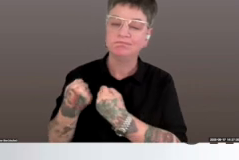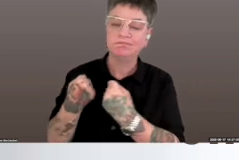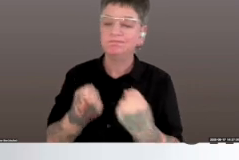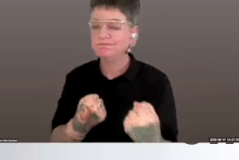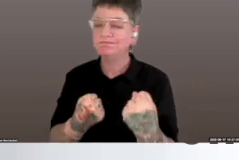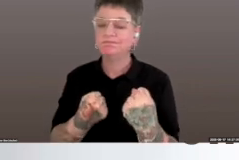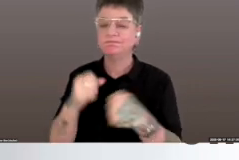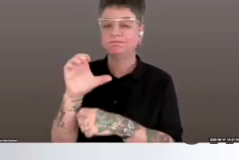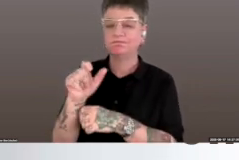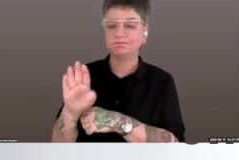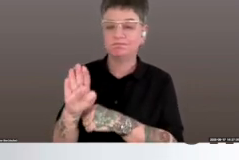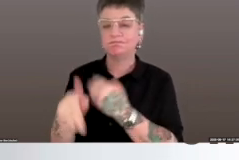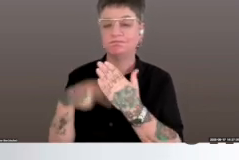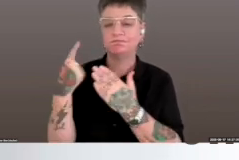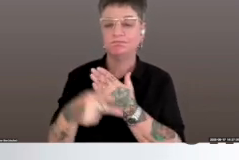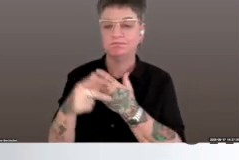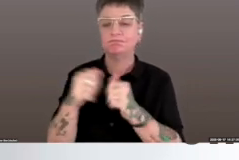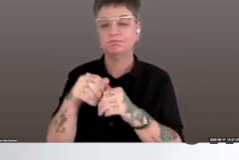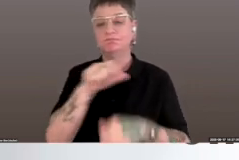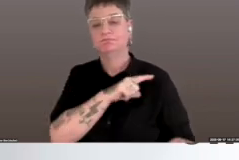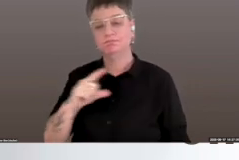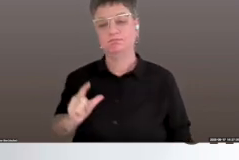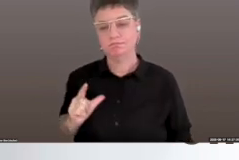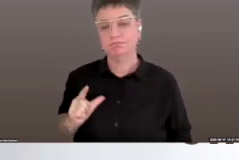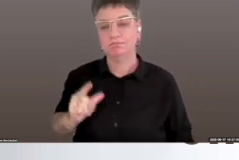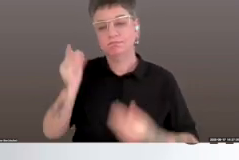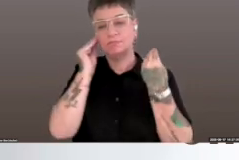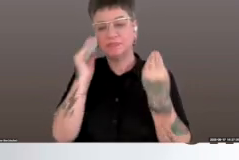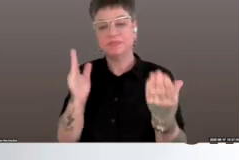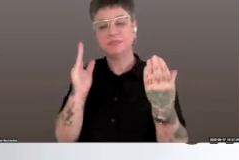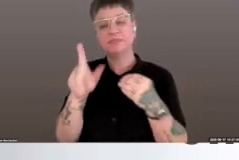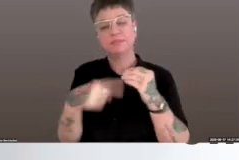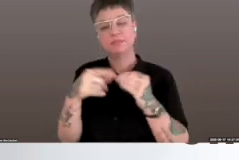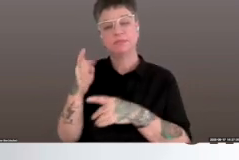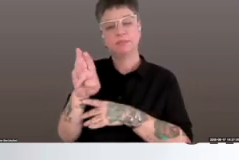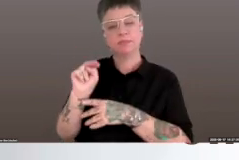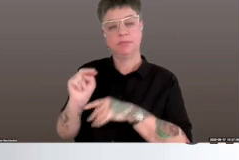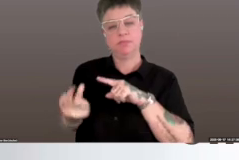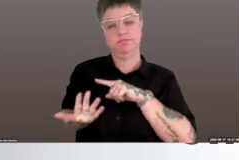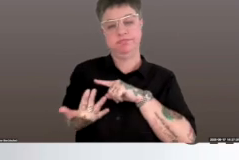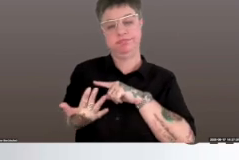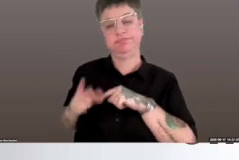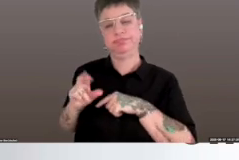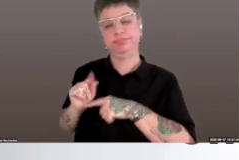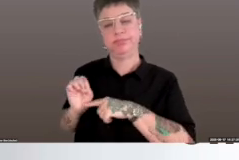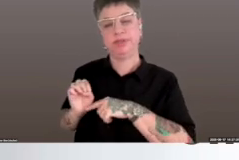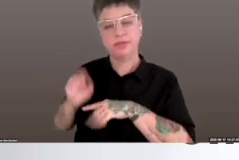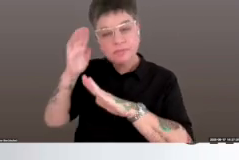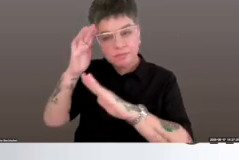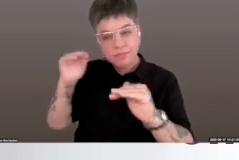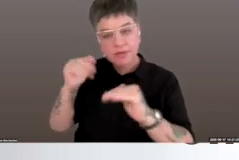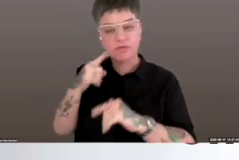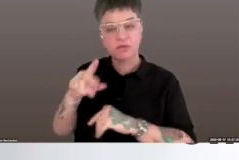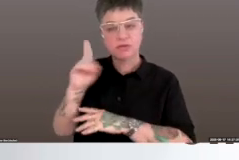CARBs programs at the legislature, information on like the burn rate you anticipate for the